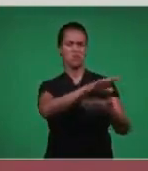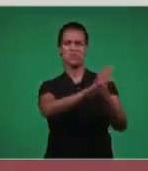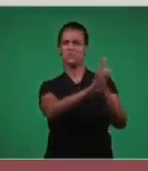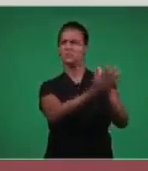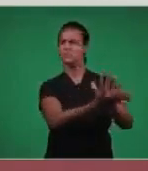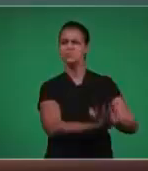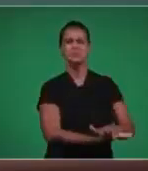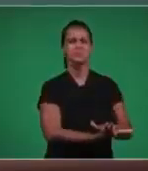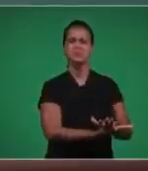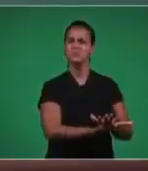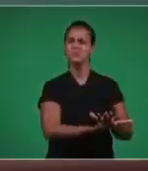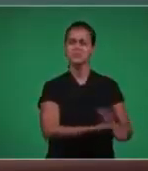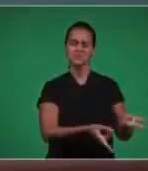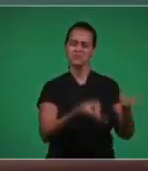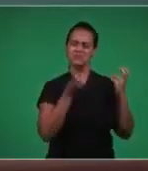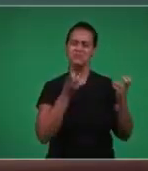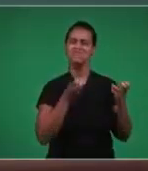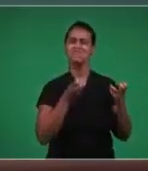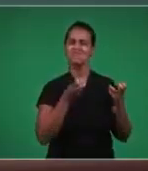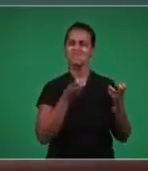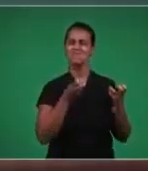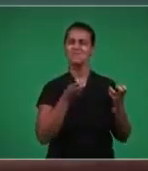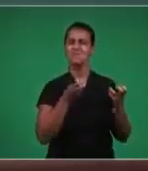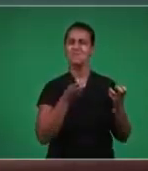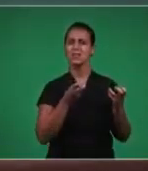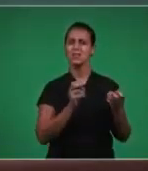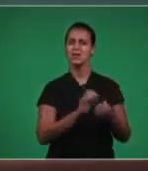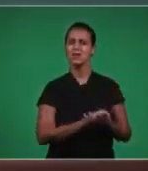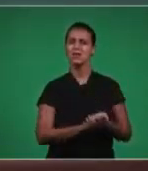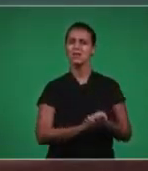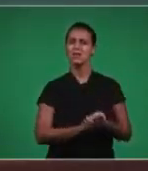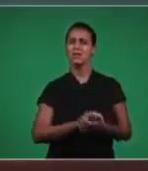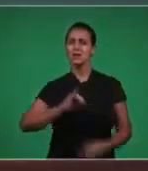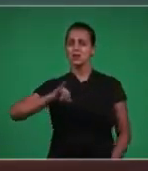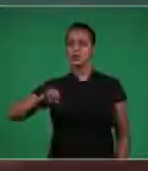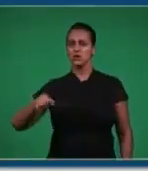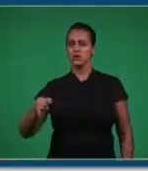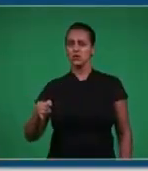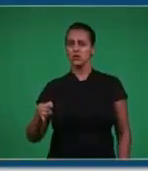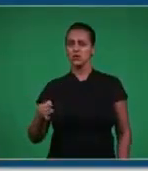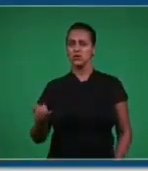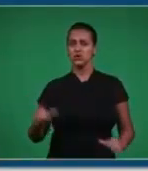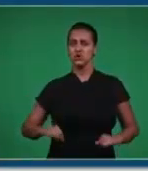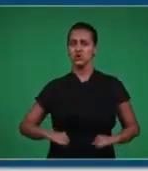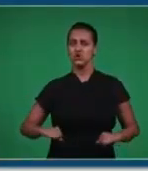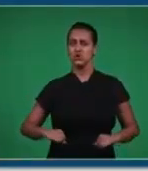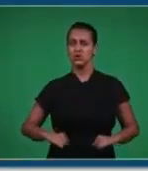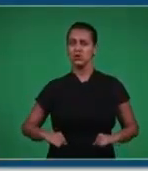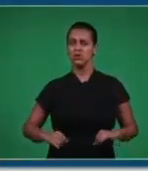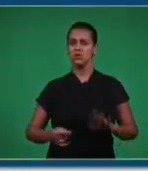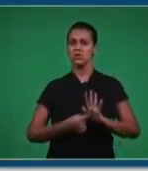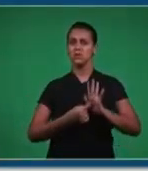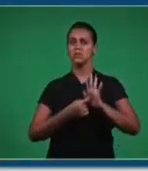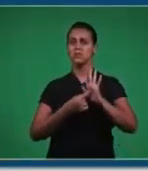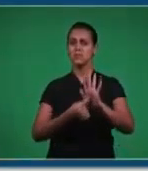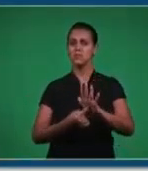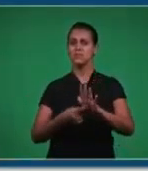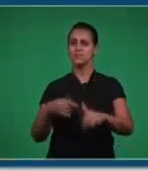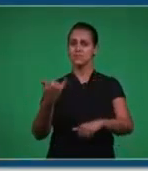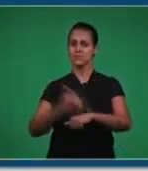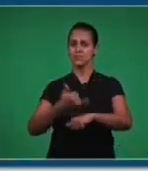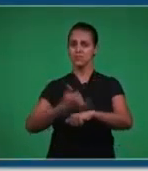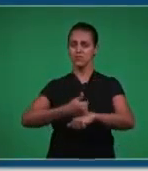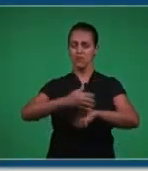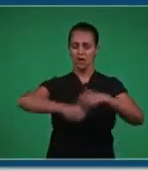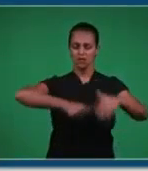man caused to the creative world, they should not have seen this situation. And Job, iron is removed from the